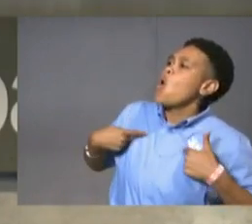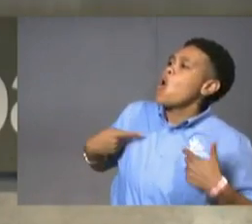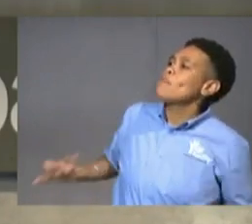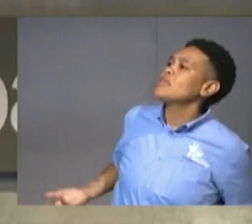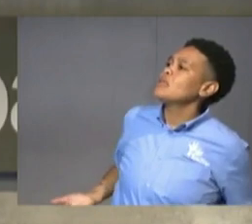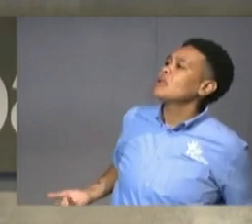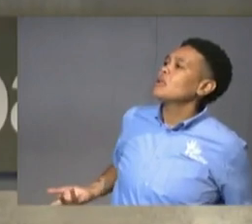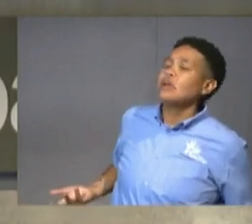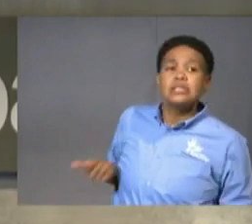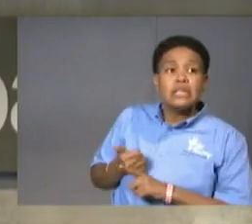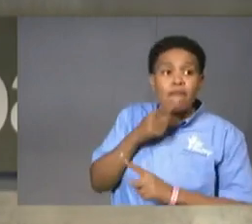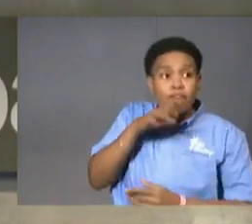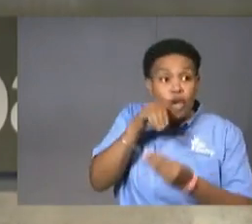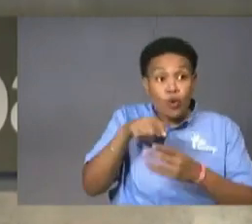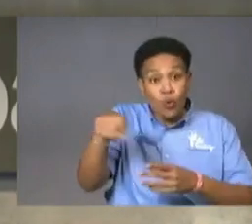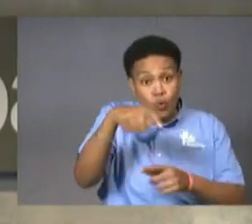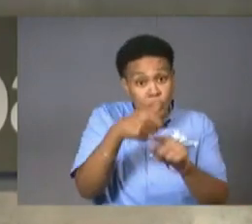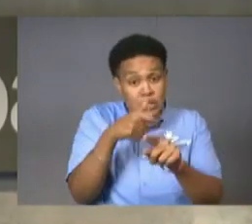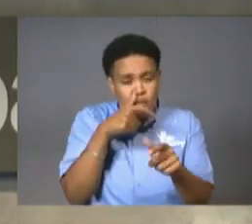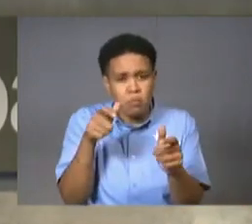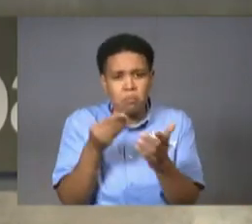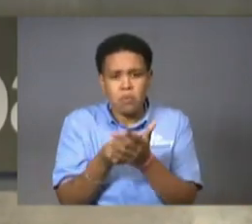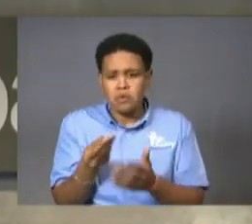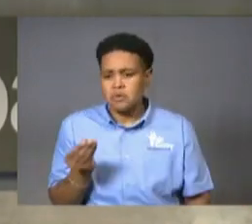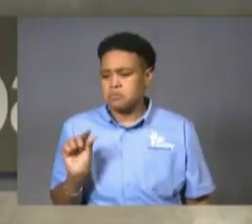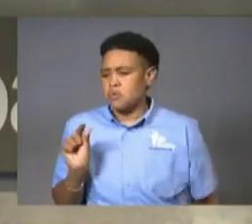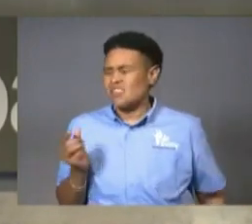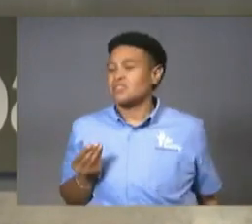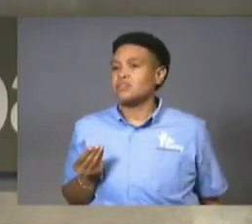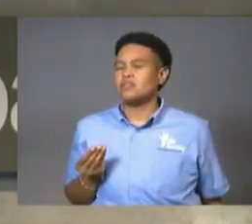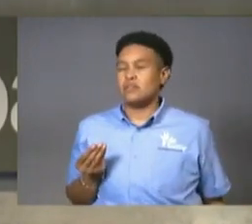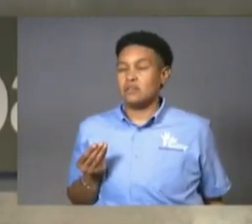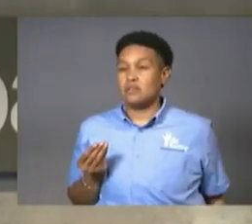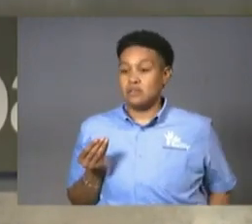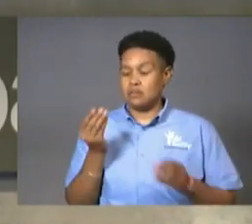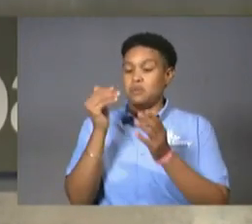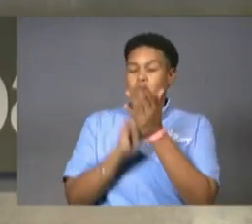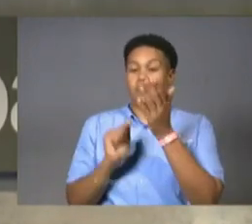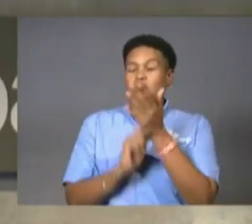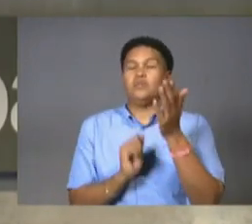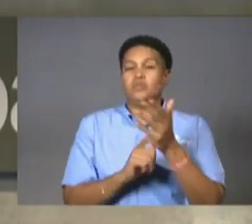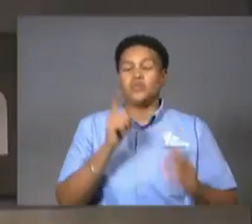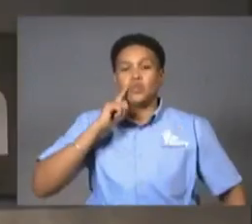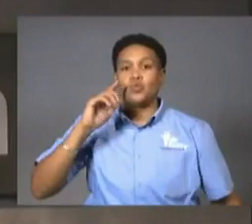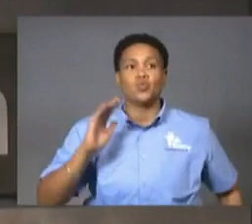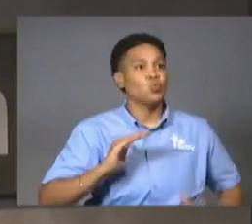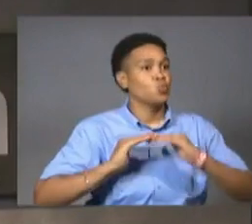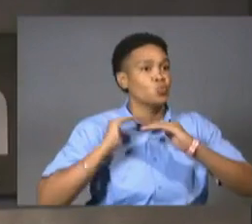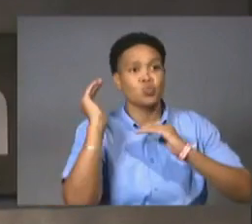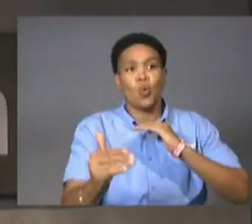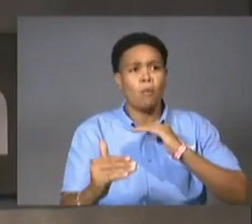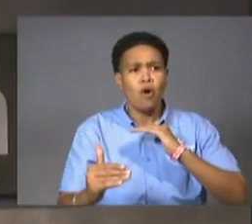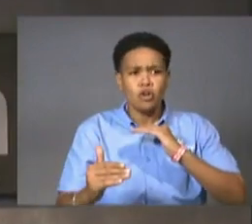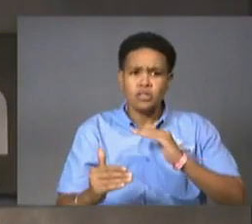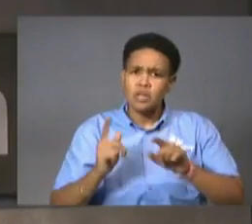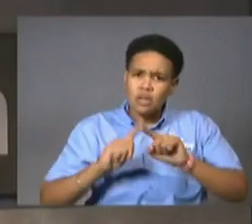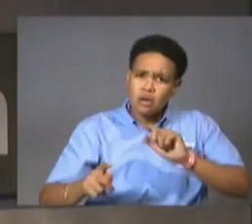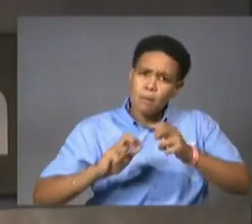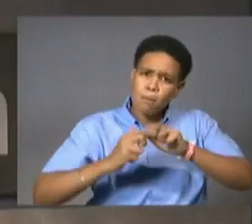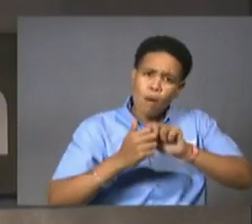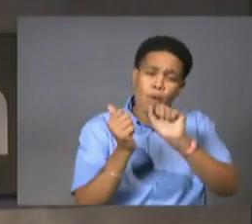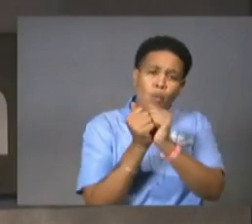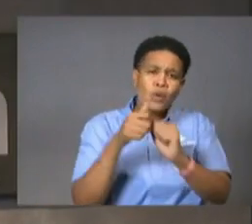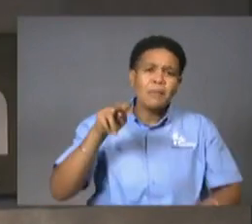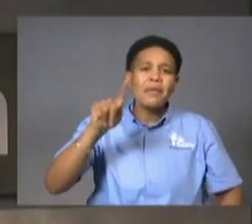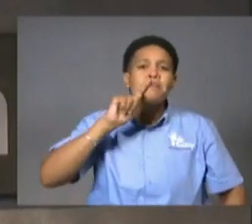including those who are on small incomes. But the problem with the PNP is that they introduce measures that end